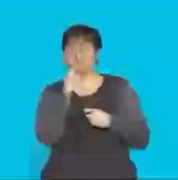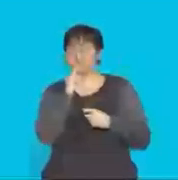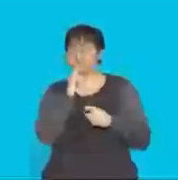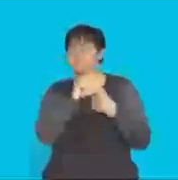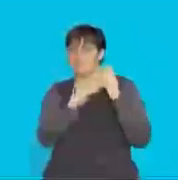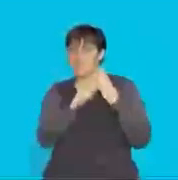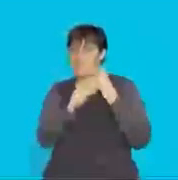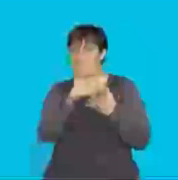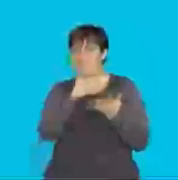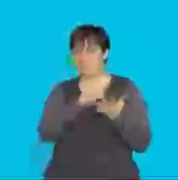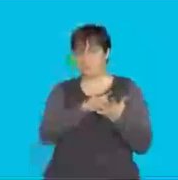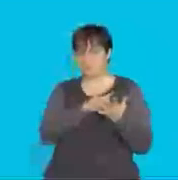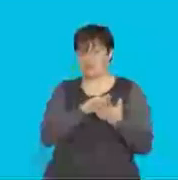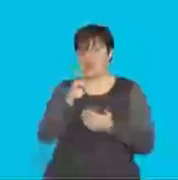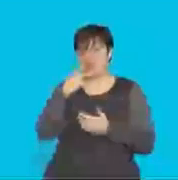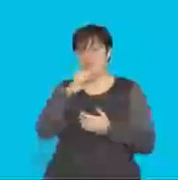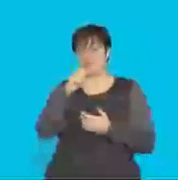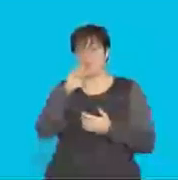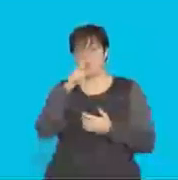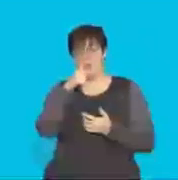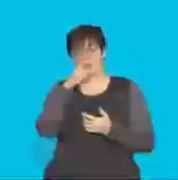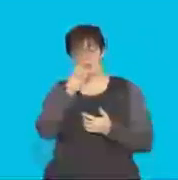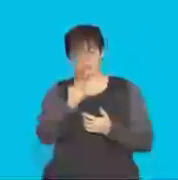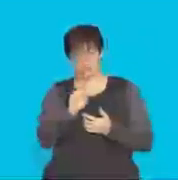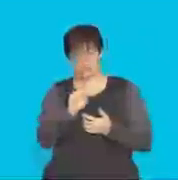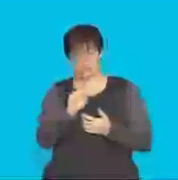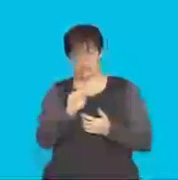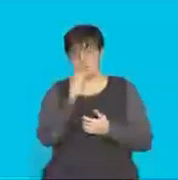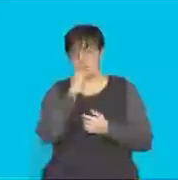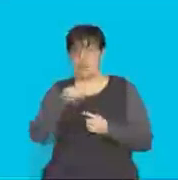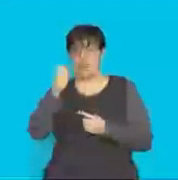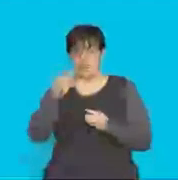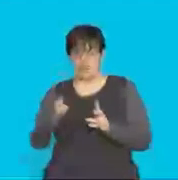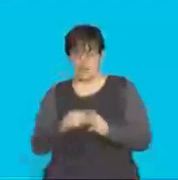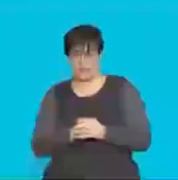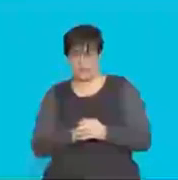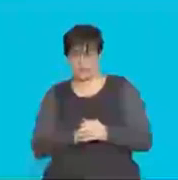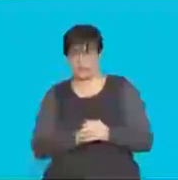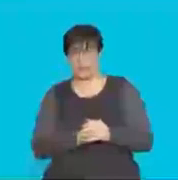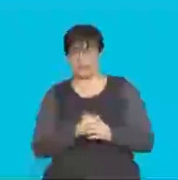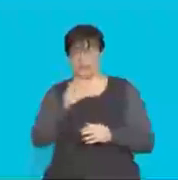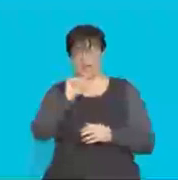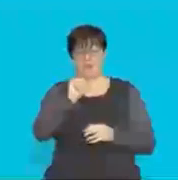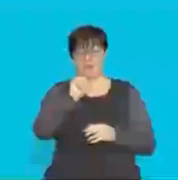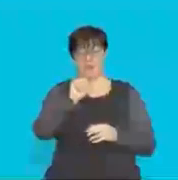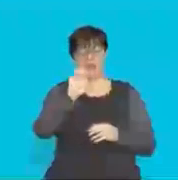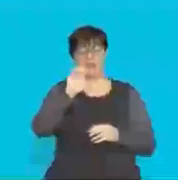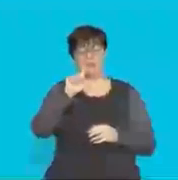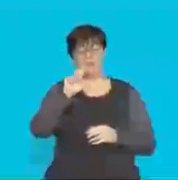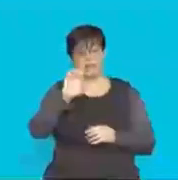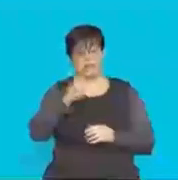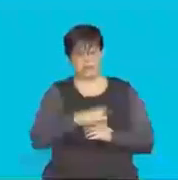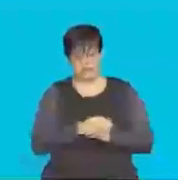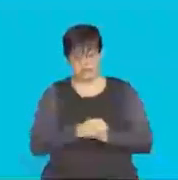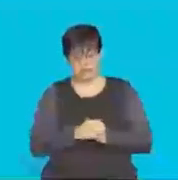same position on a homologous chromosome again refers to the alternative forms, and that concept or term is